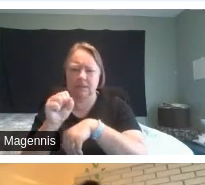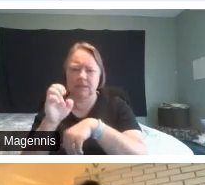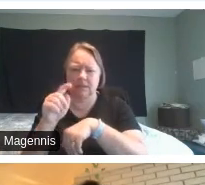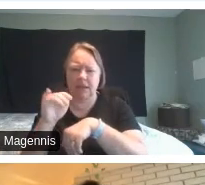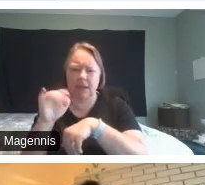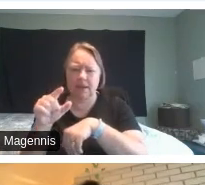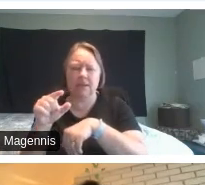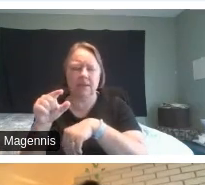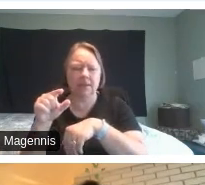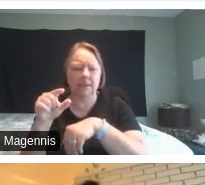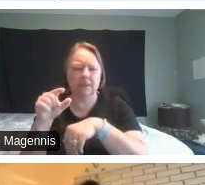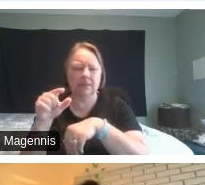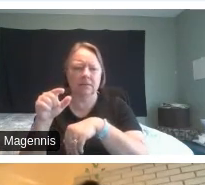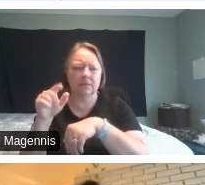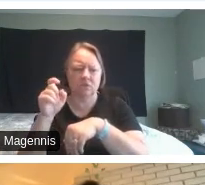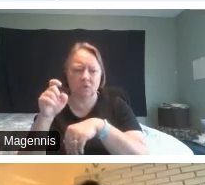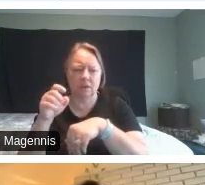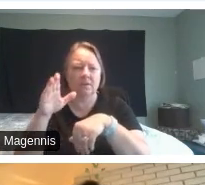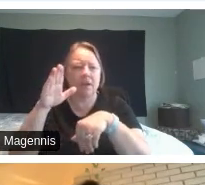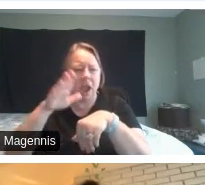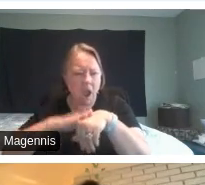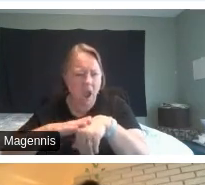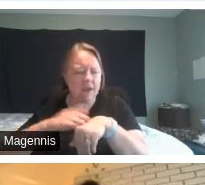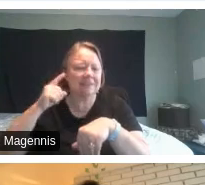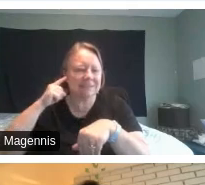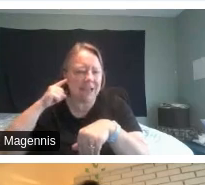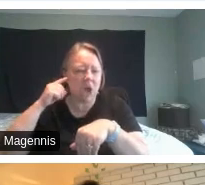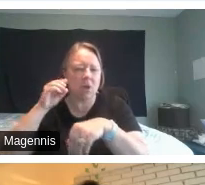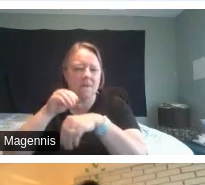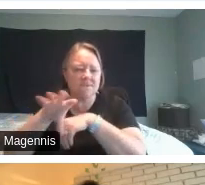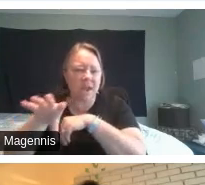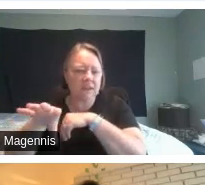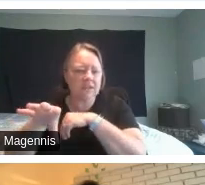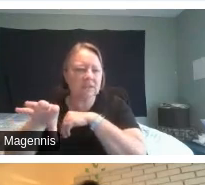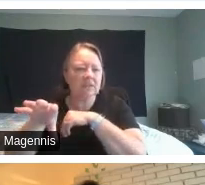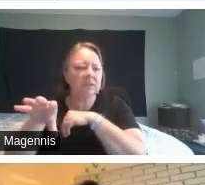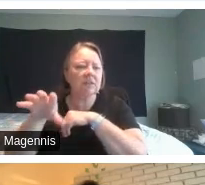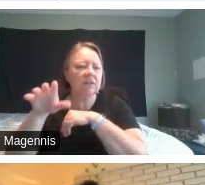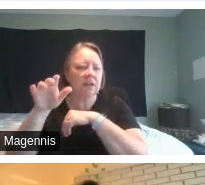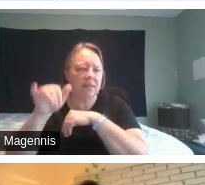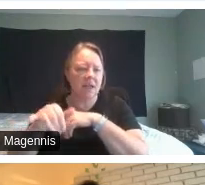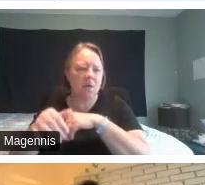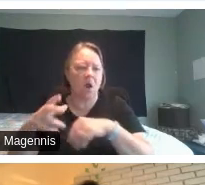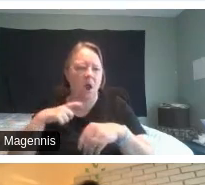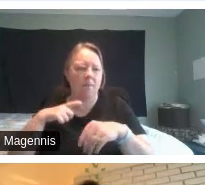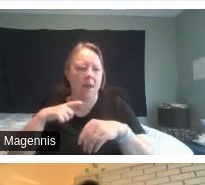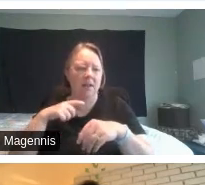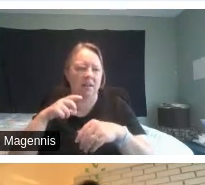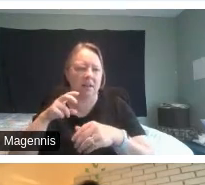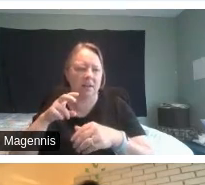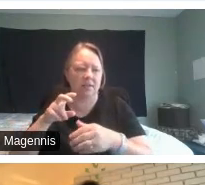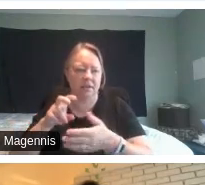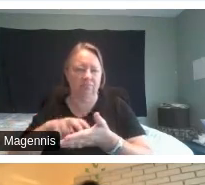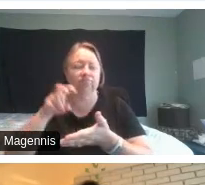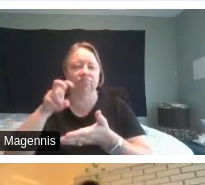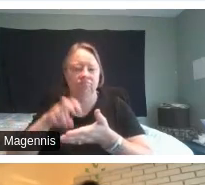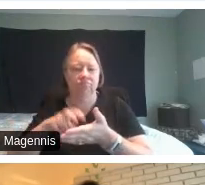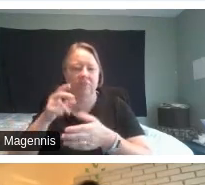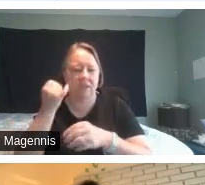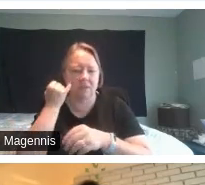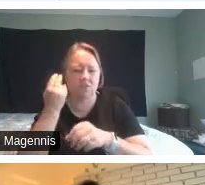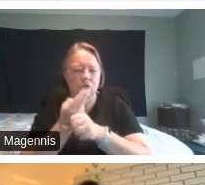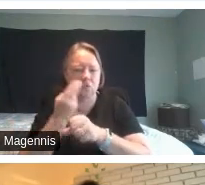in your settings, you can turn on sound effects. That will automatically turn on if you're using,